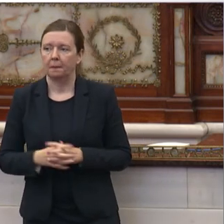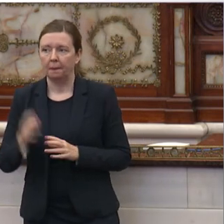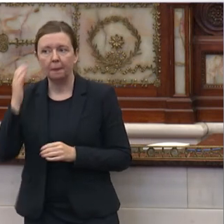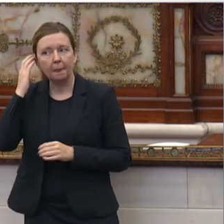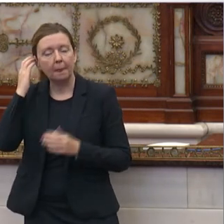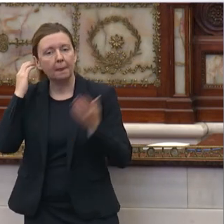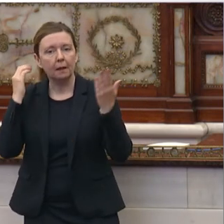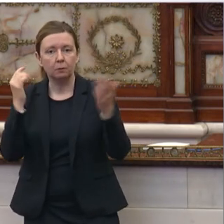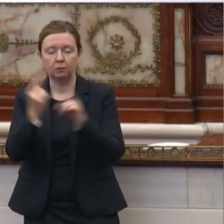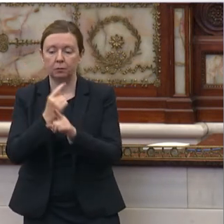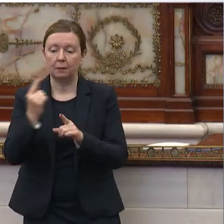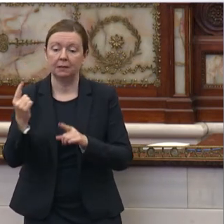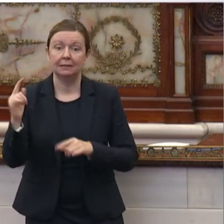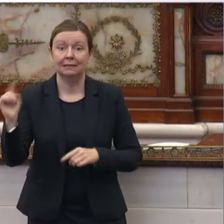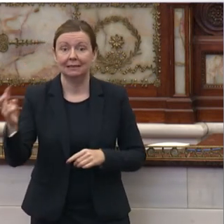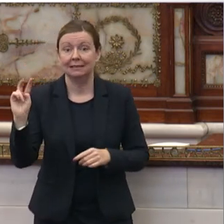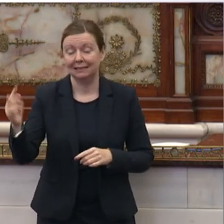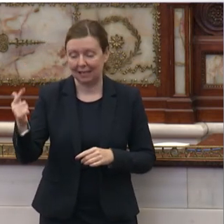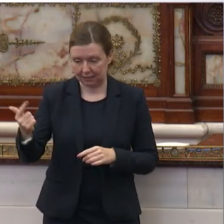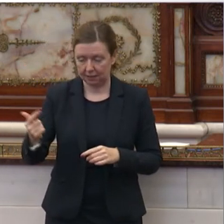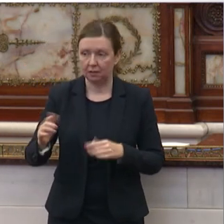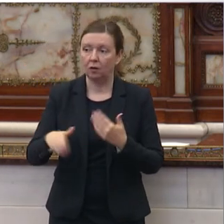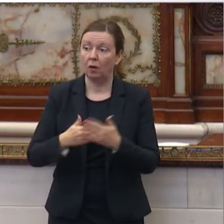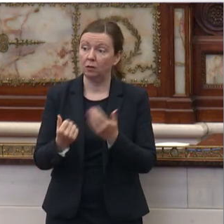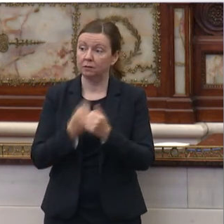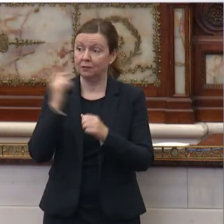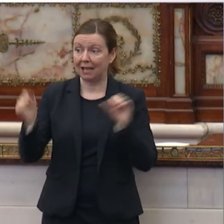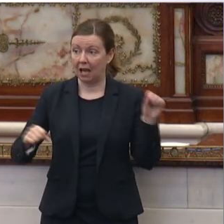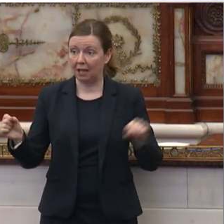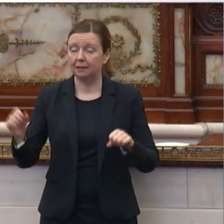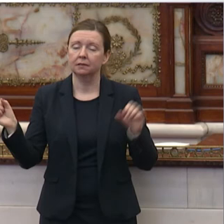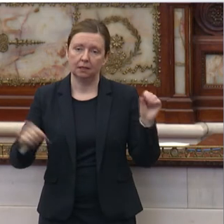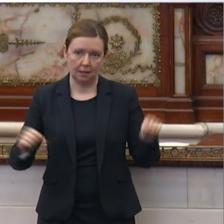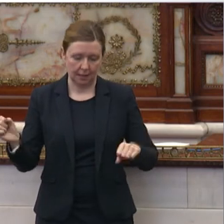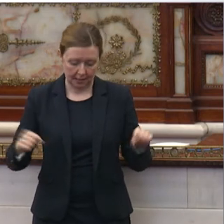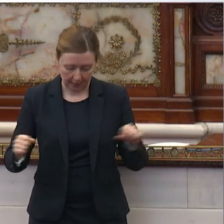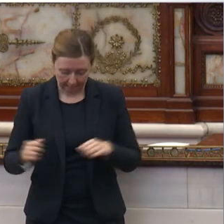Second. It's been moved and probably second. All those in favor indicate by saying aye.